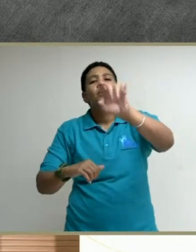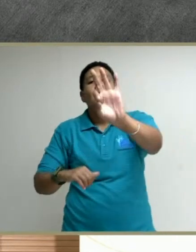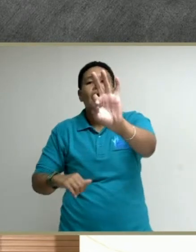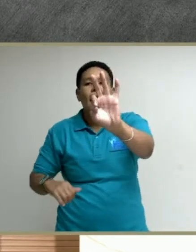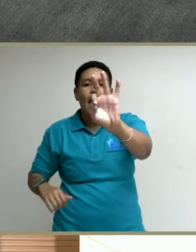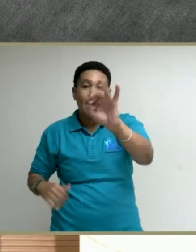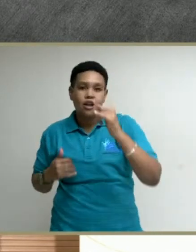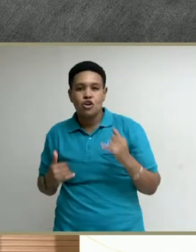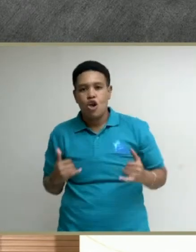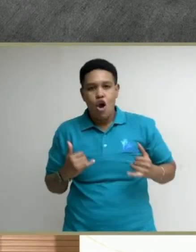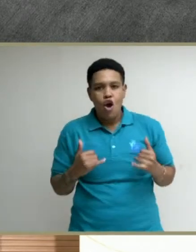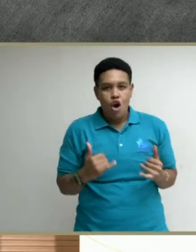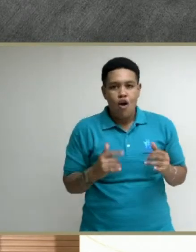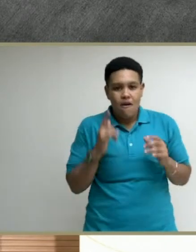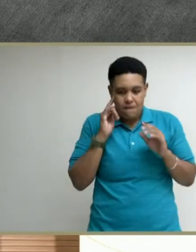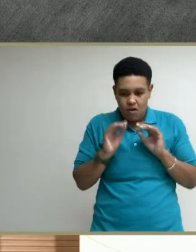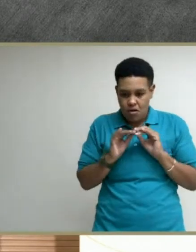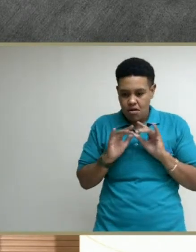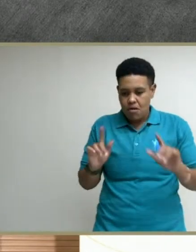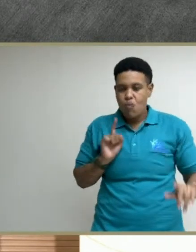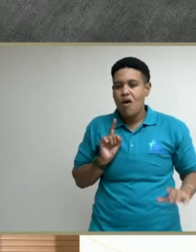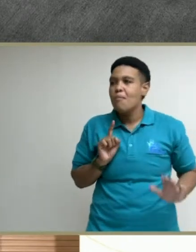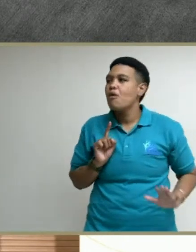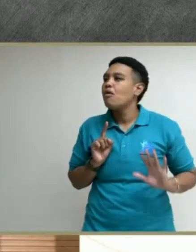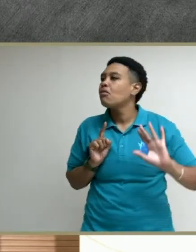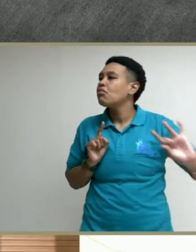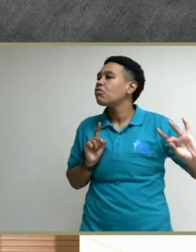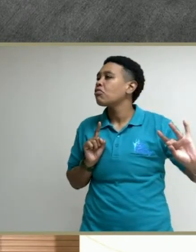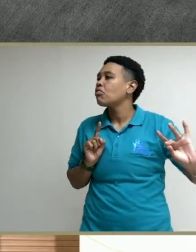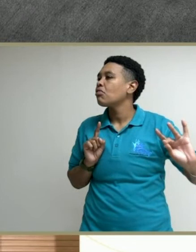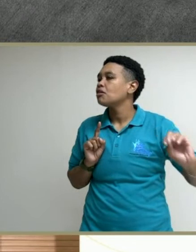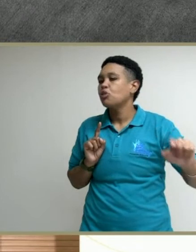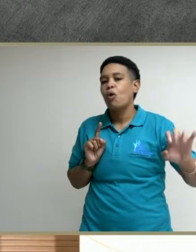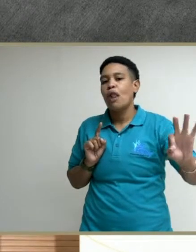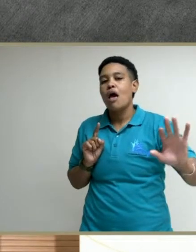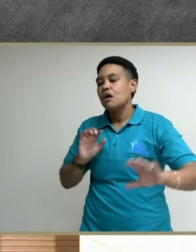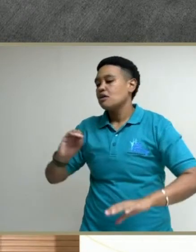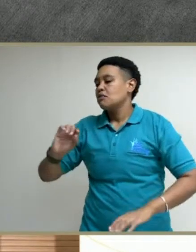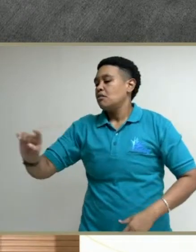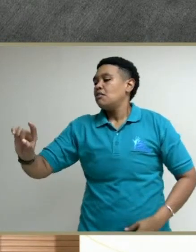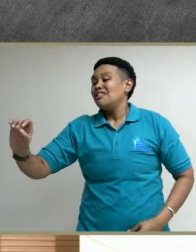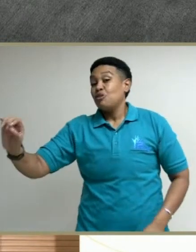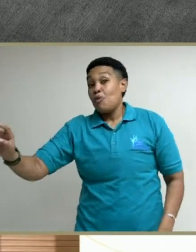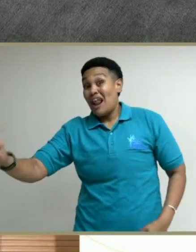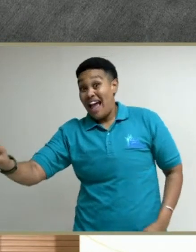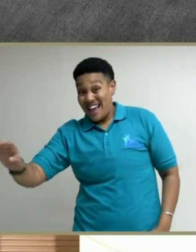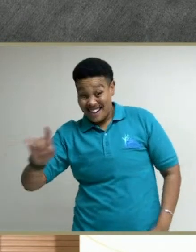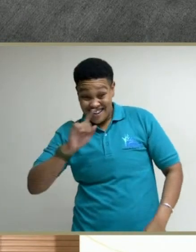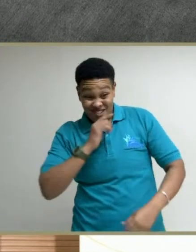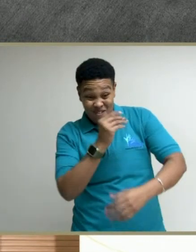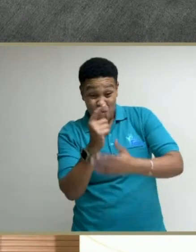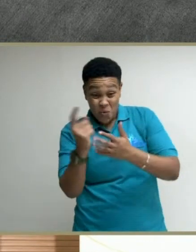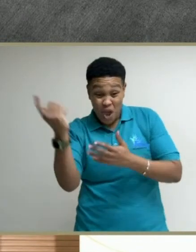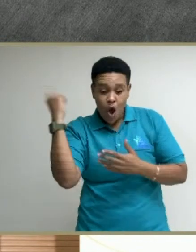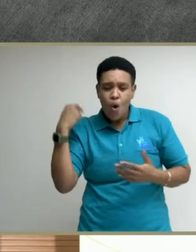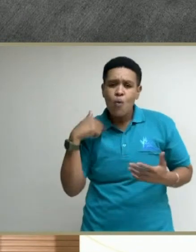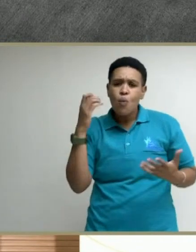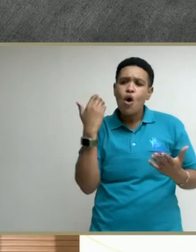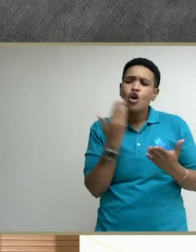0.9 now in terms of the reproductive number. We certainly had mentioned a couple of weeks ago that we want to get to be